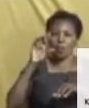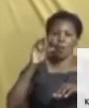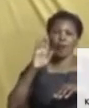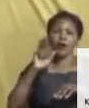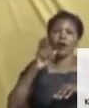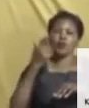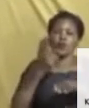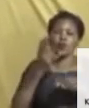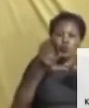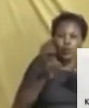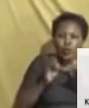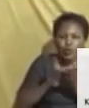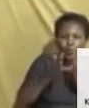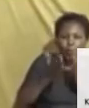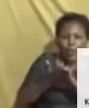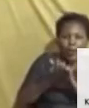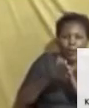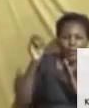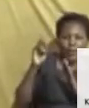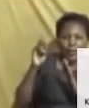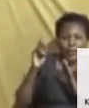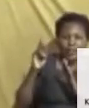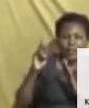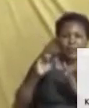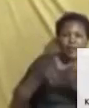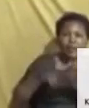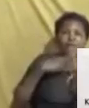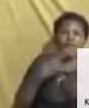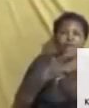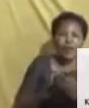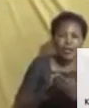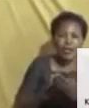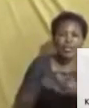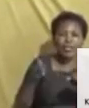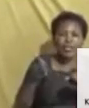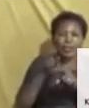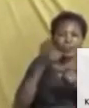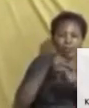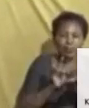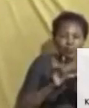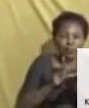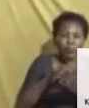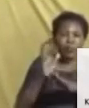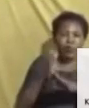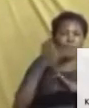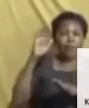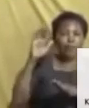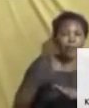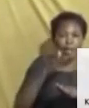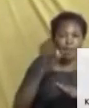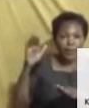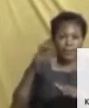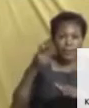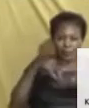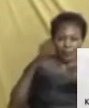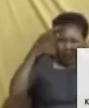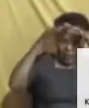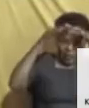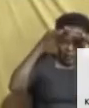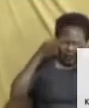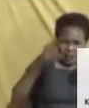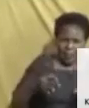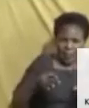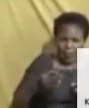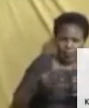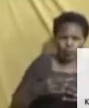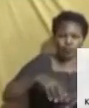president of Colombia had failed, and he had been removed from parliament, decided to take on the court.